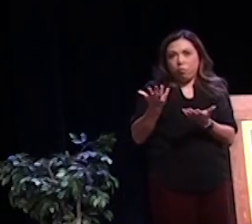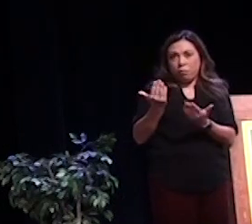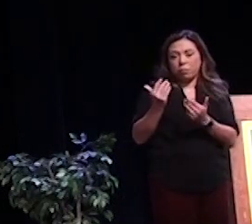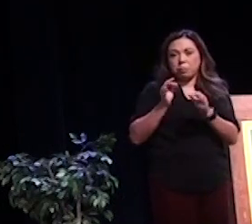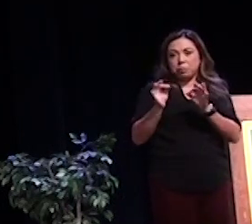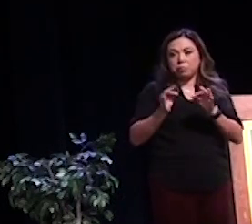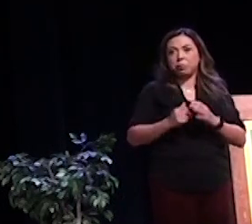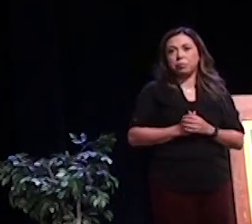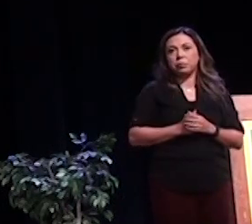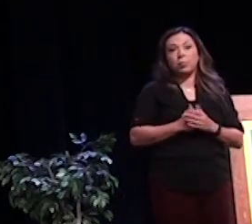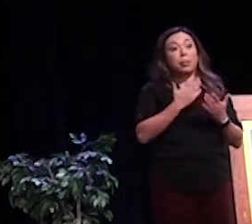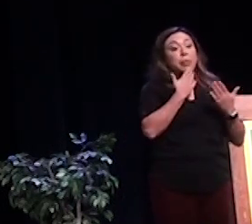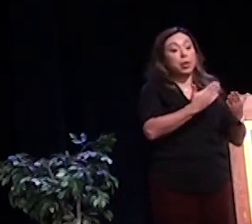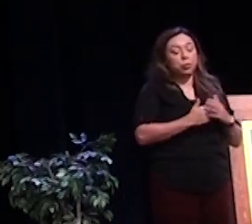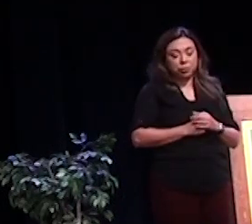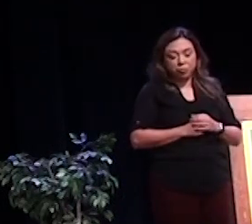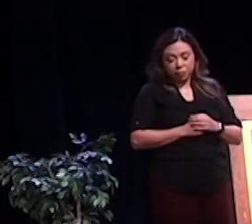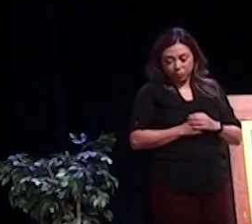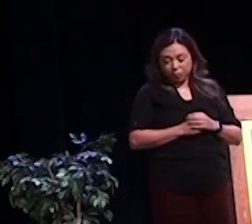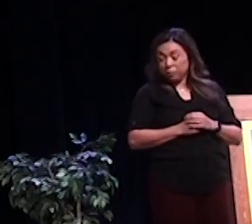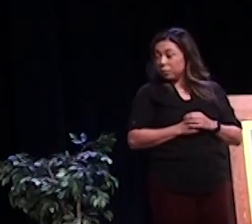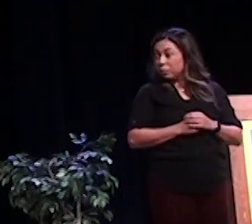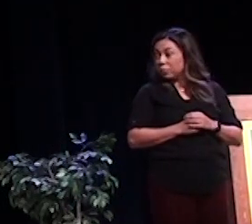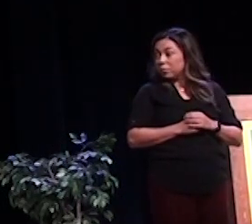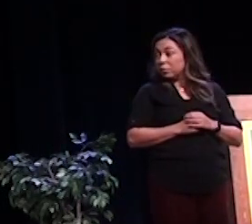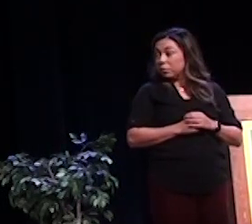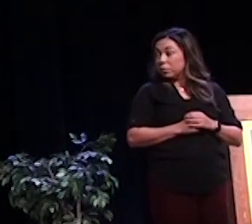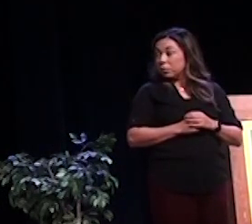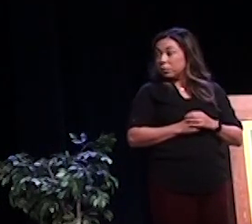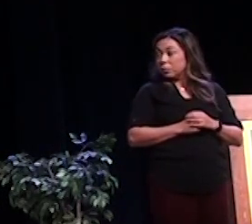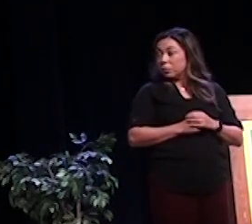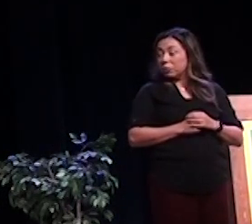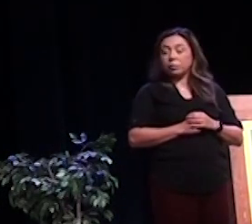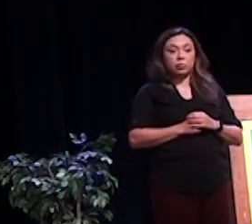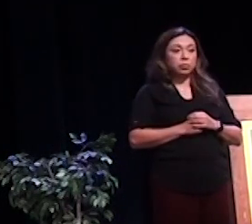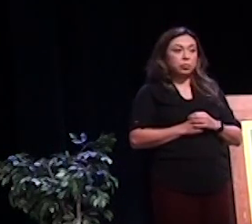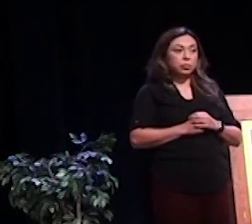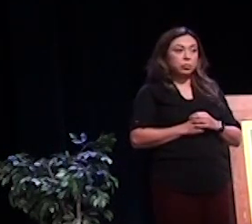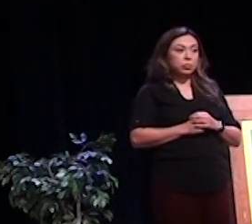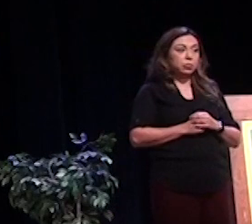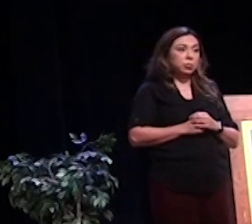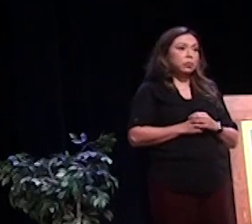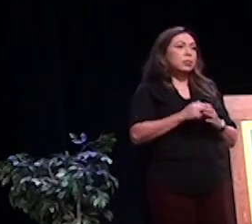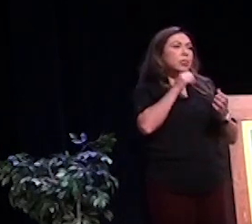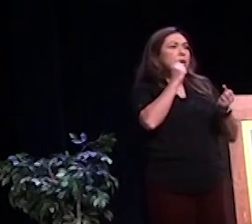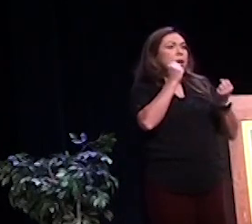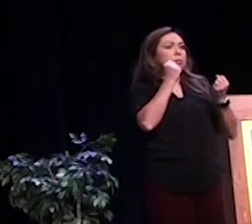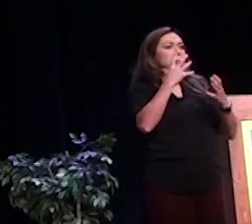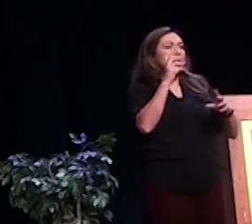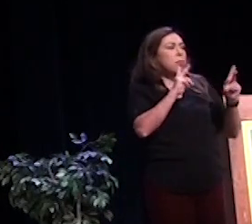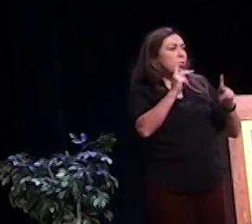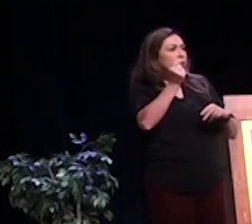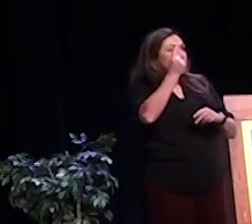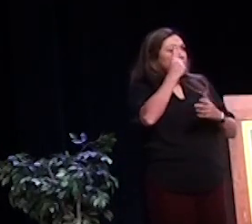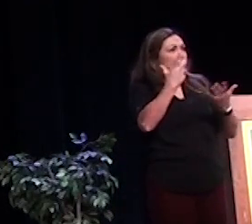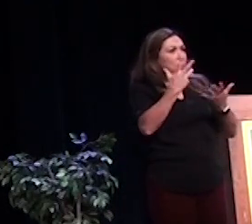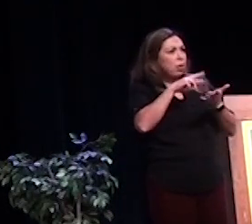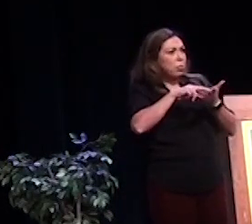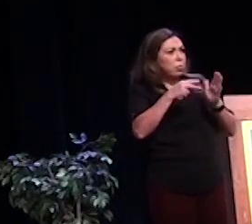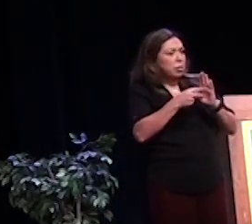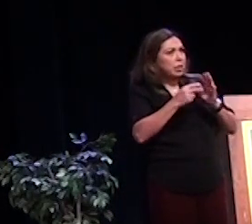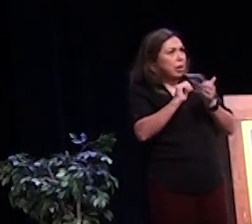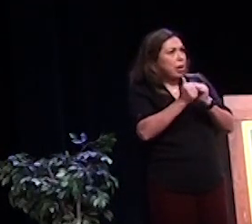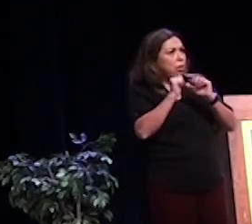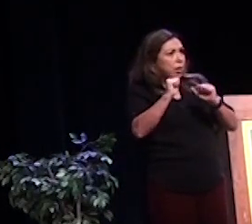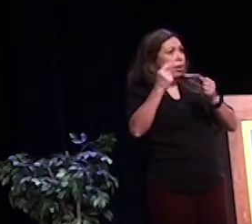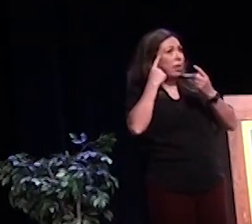Thank you. The biggest part is when you say community land trust, not many people really understand what that means. And in order for this to be effective,